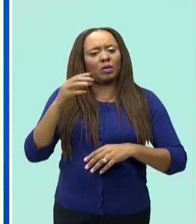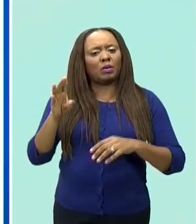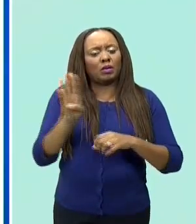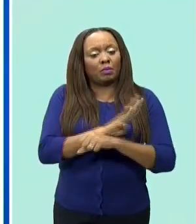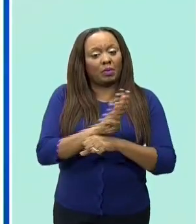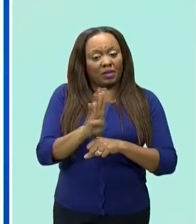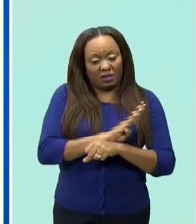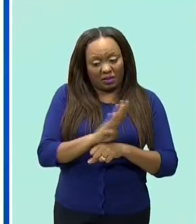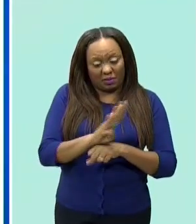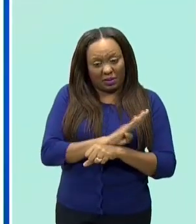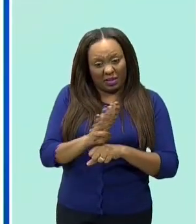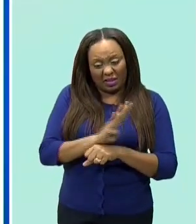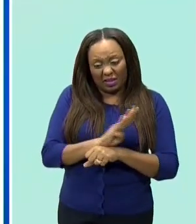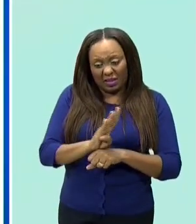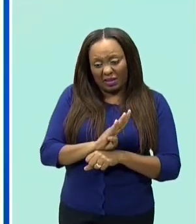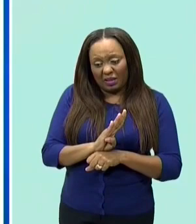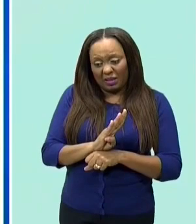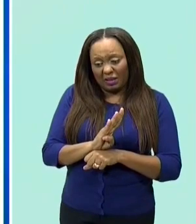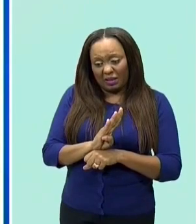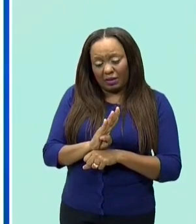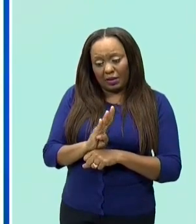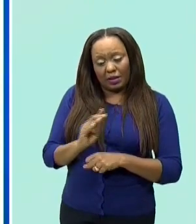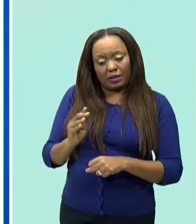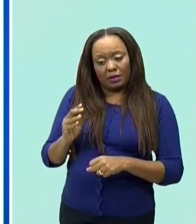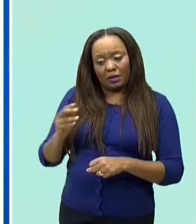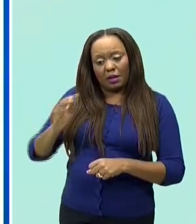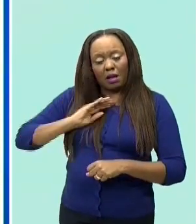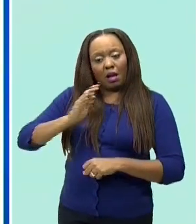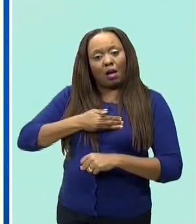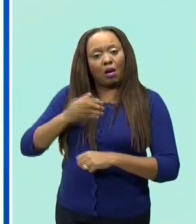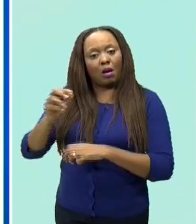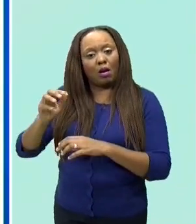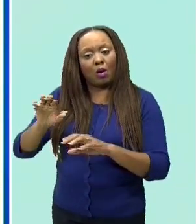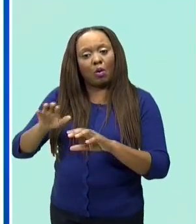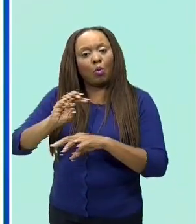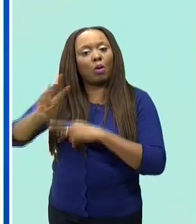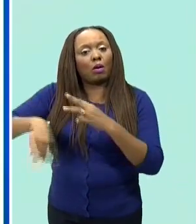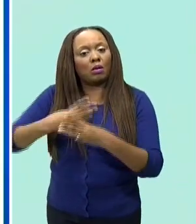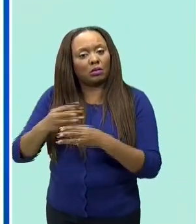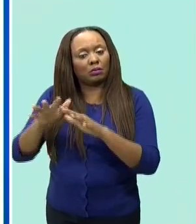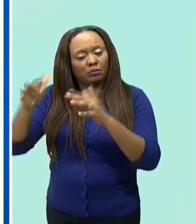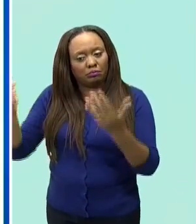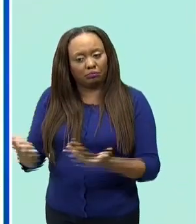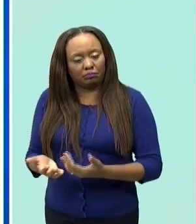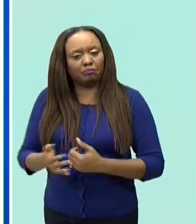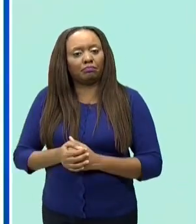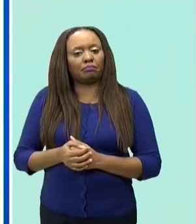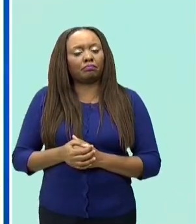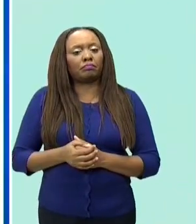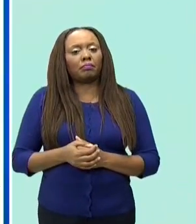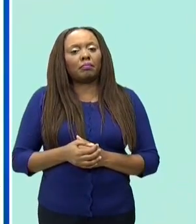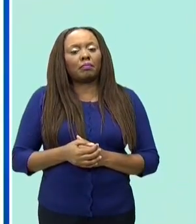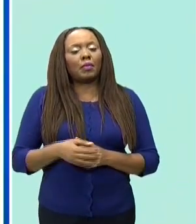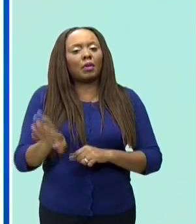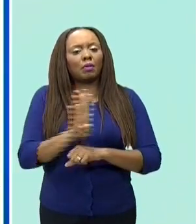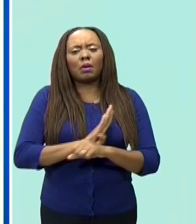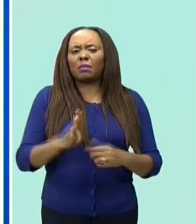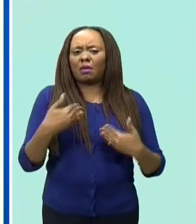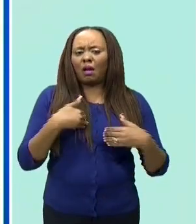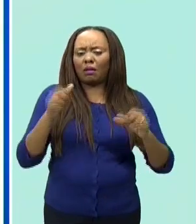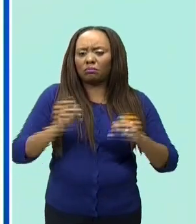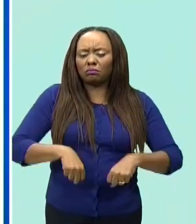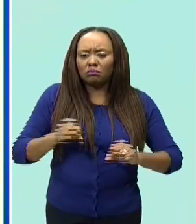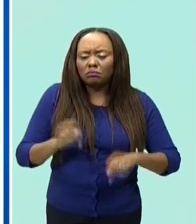world. We believe, and we believe very strongly, that our nation has the capacity,